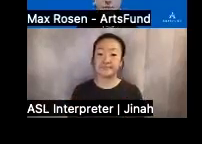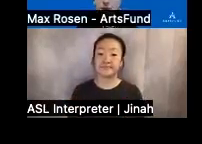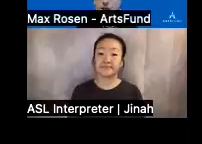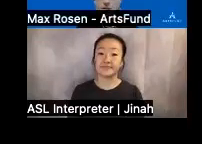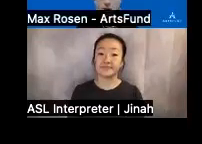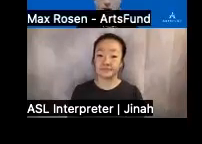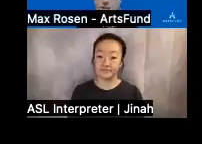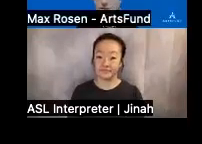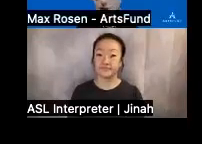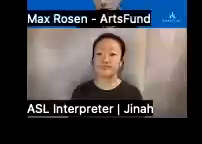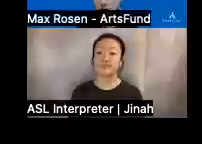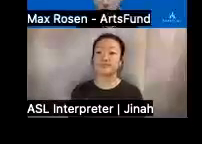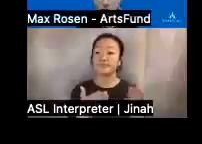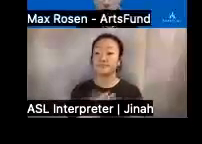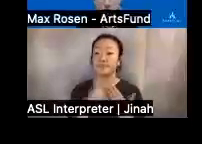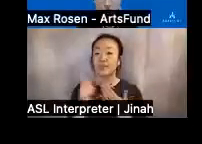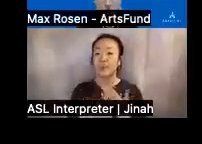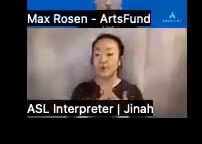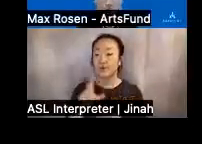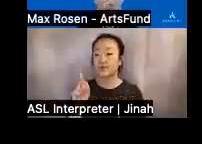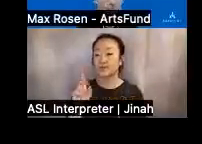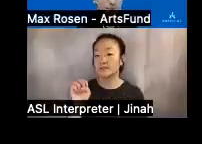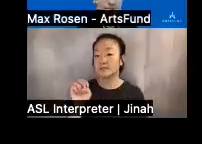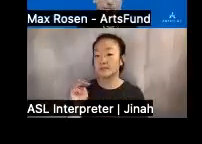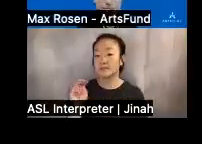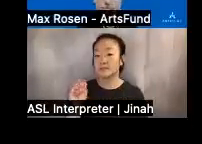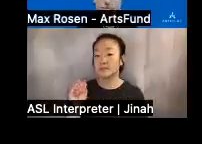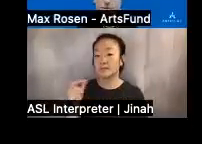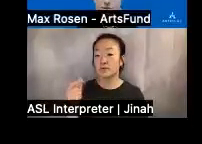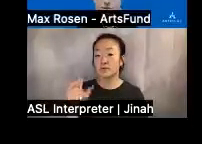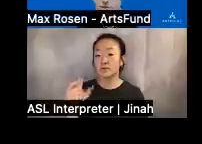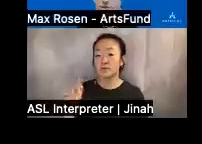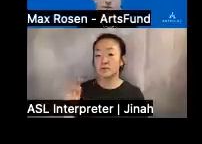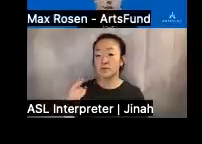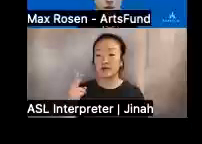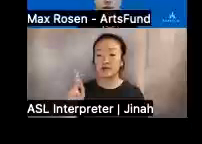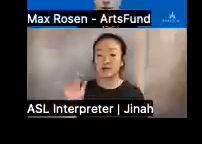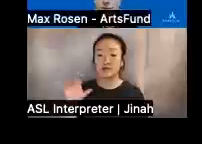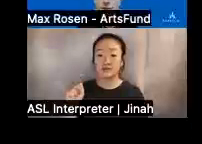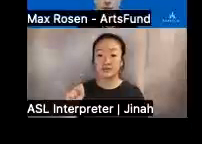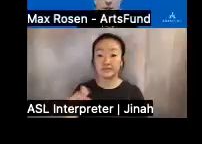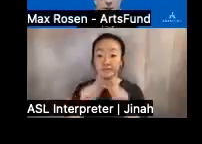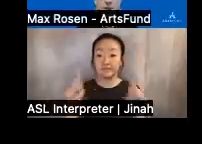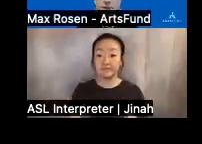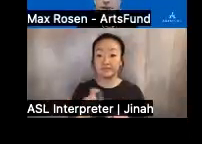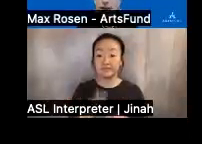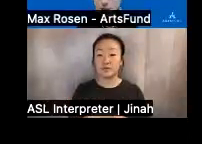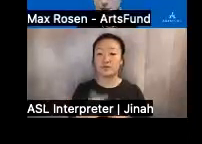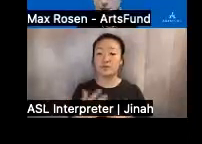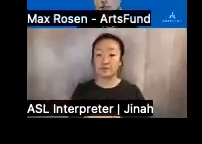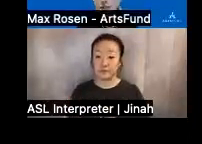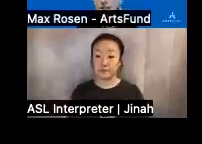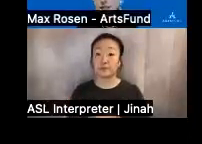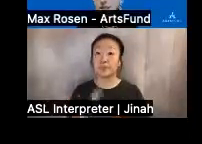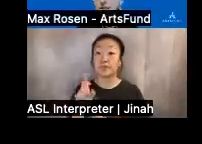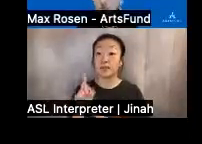And I'm brought to the programs and demographic form questions. So I want to note that the data